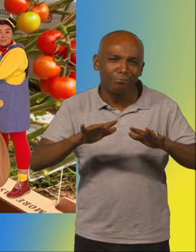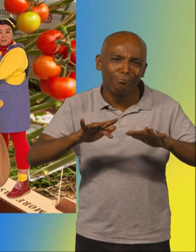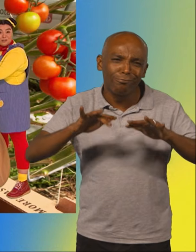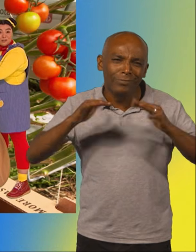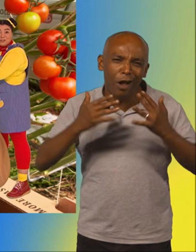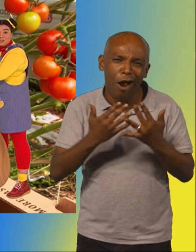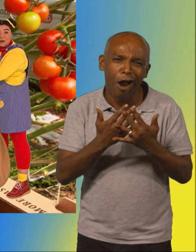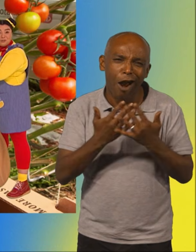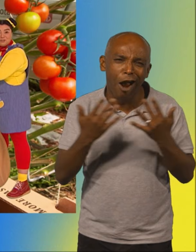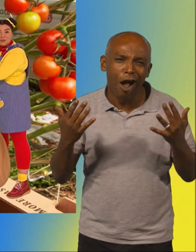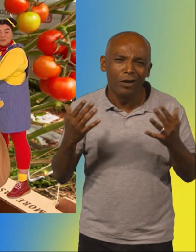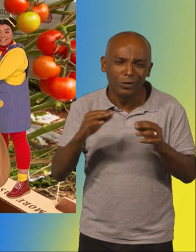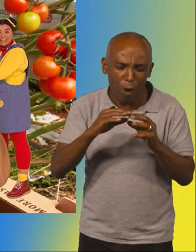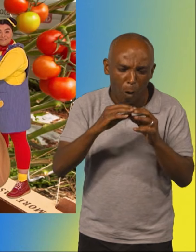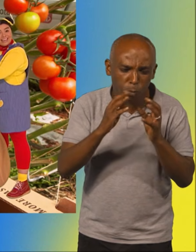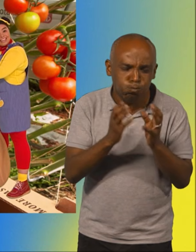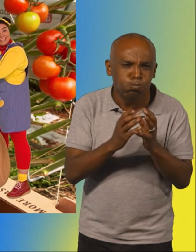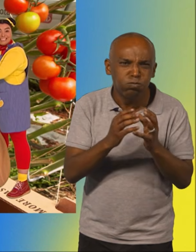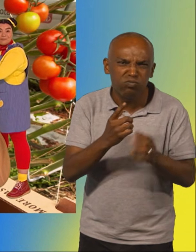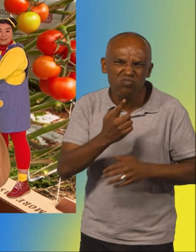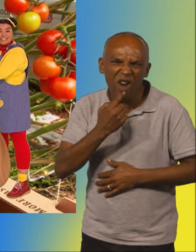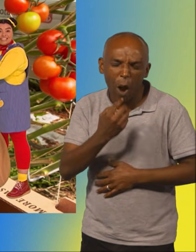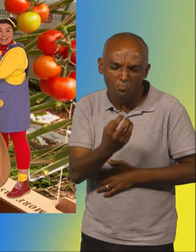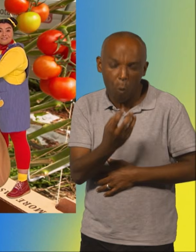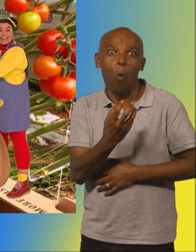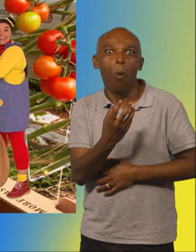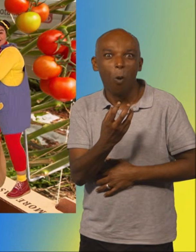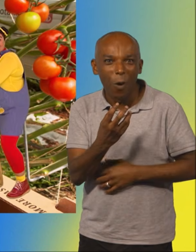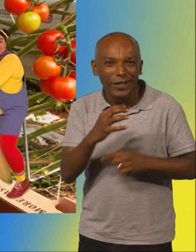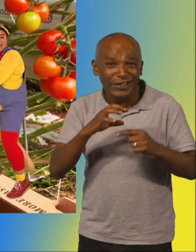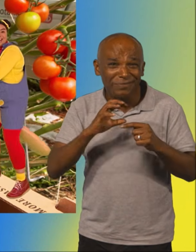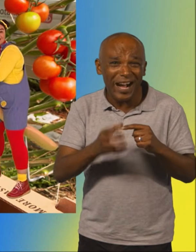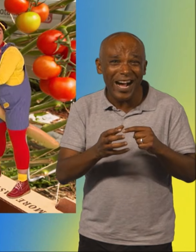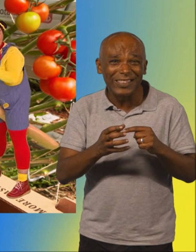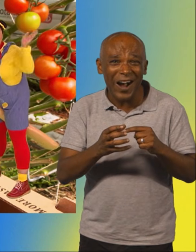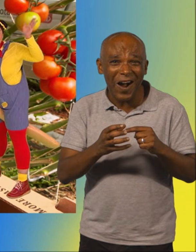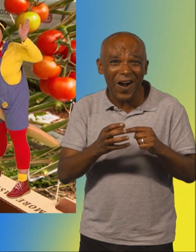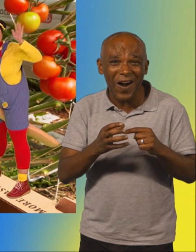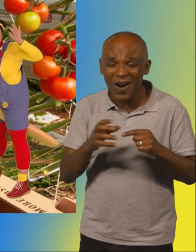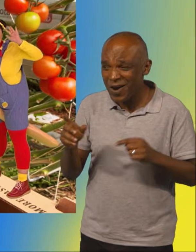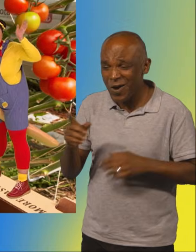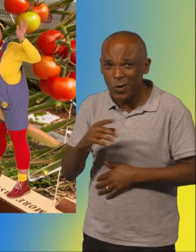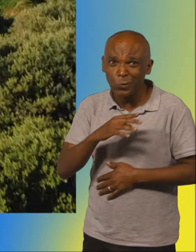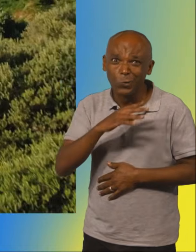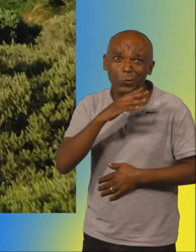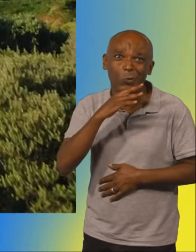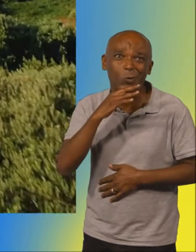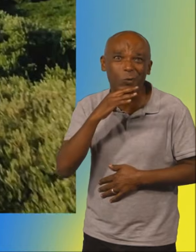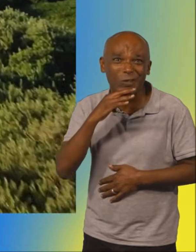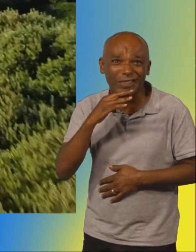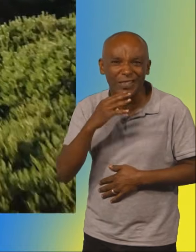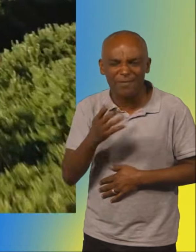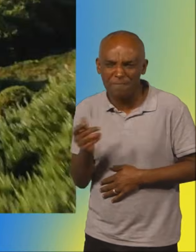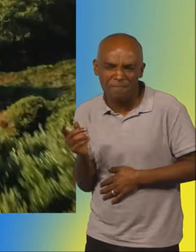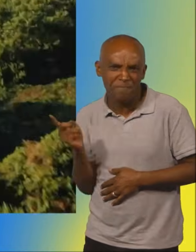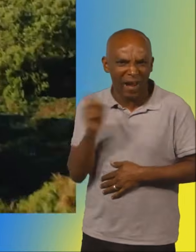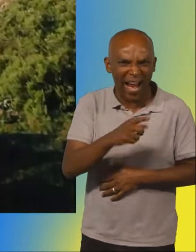These tomatoes look so juicy. Let's head back to the cafe. I'll see you there.